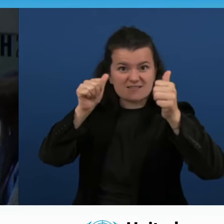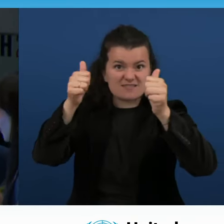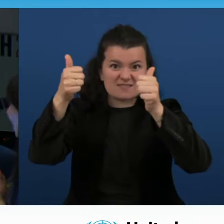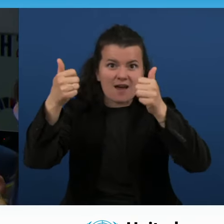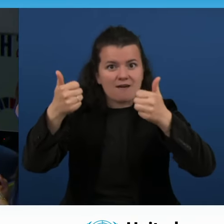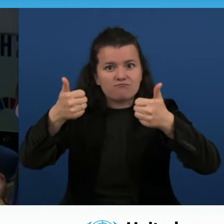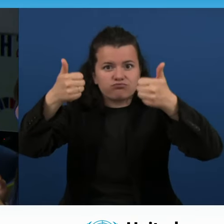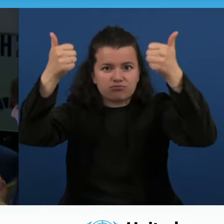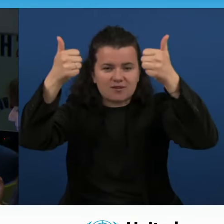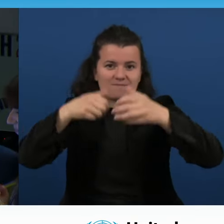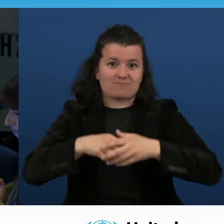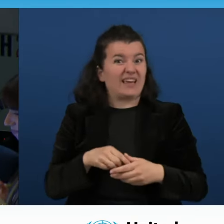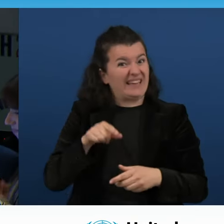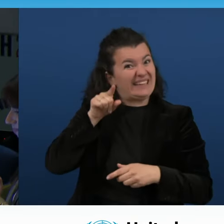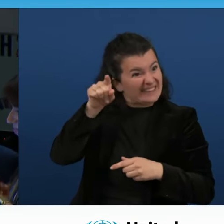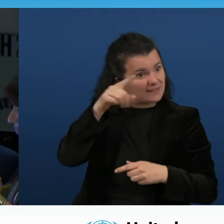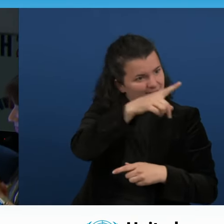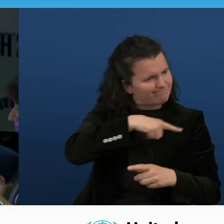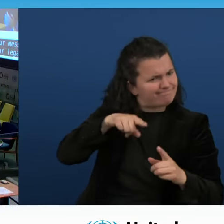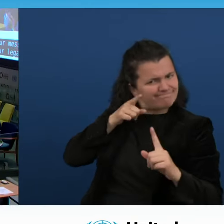Thank you.